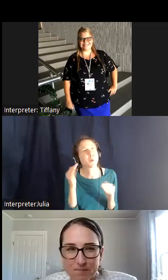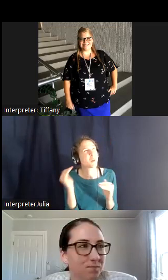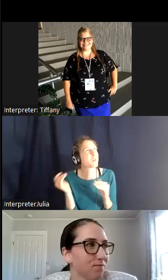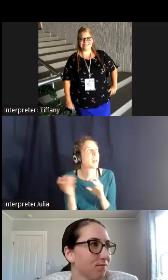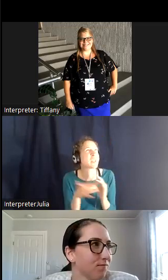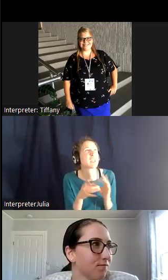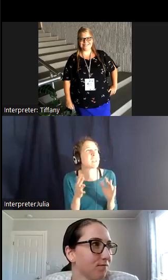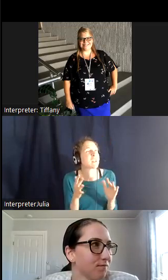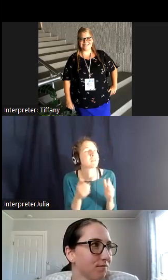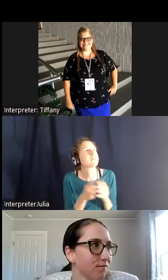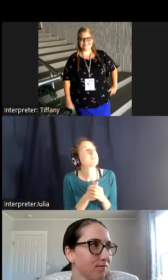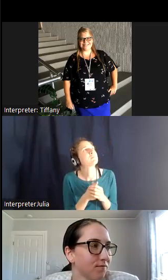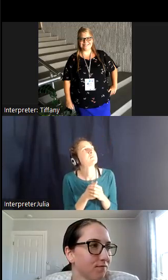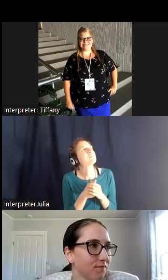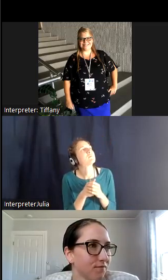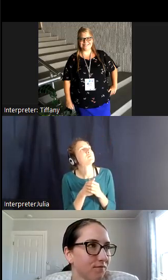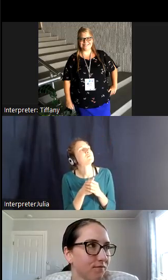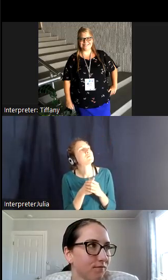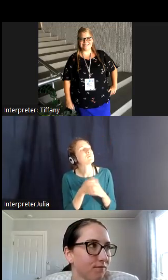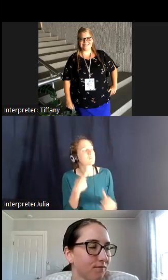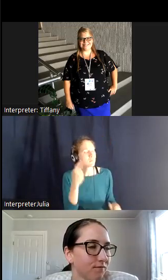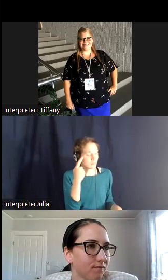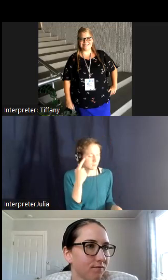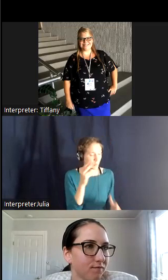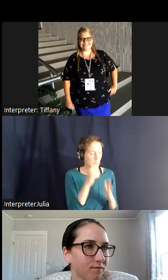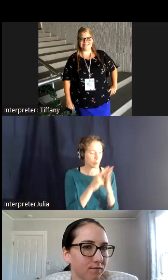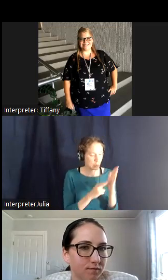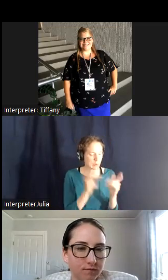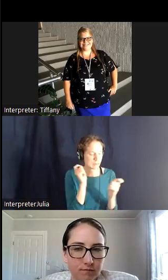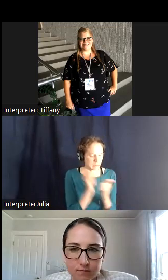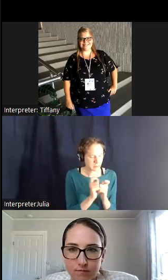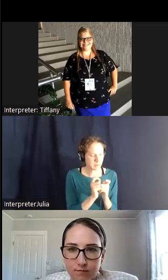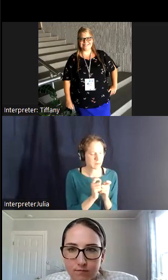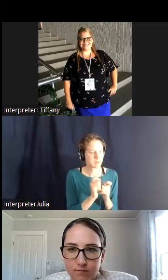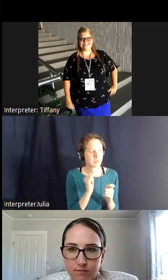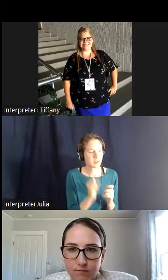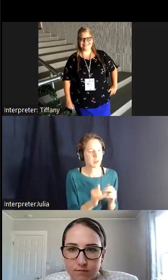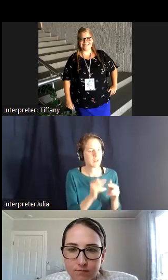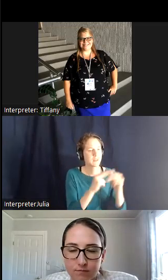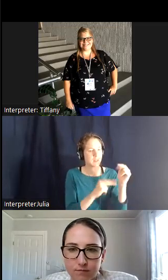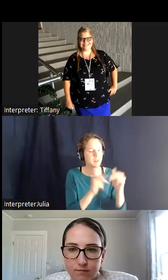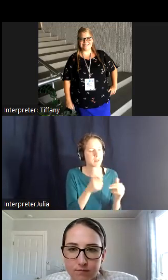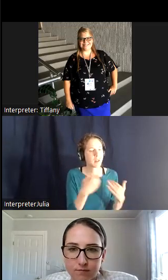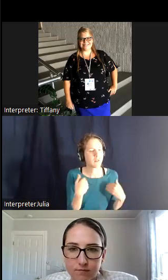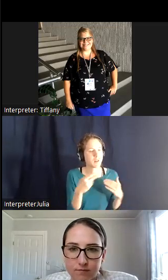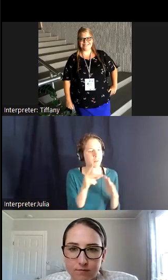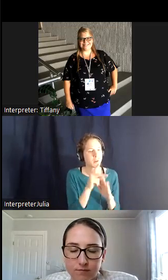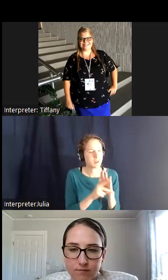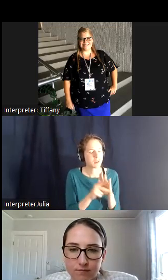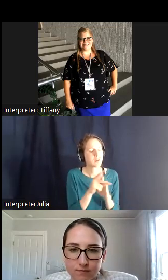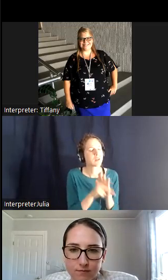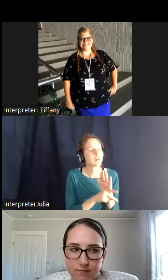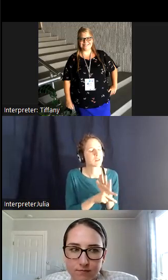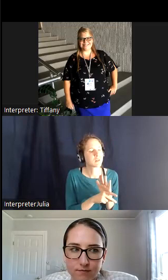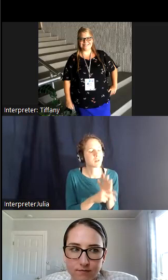I recall correctly, the rule is specific that it says that the facility in question should have a policy about